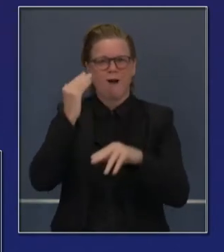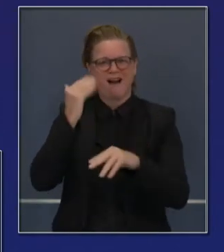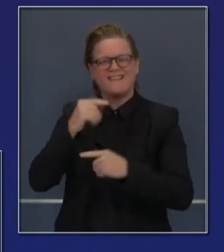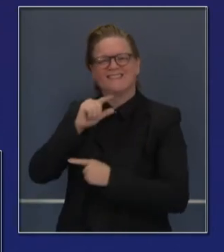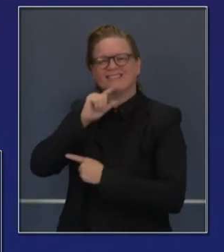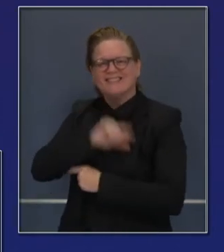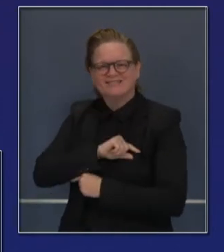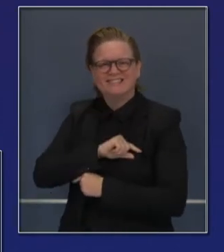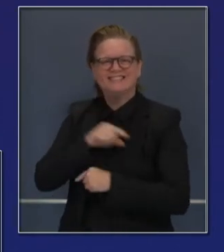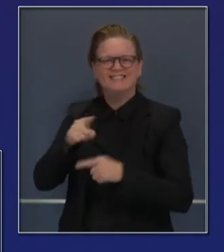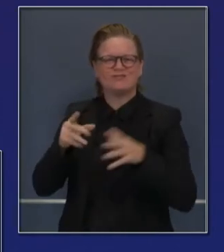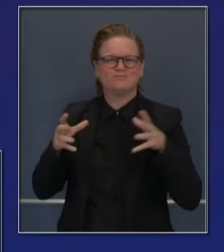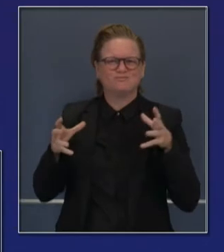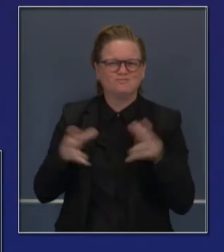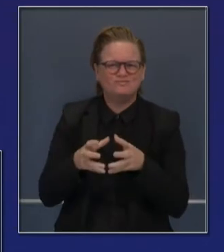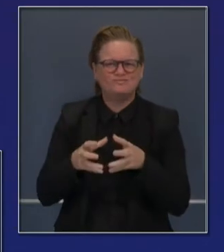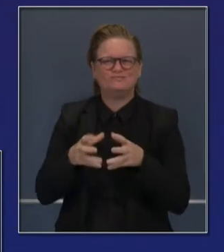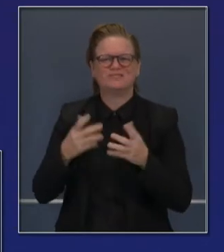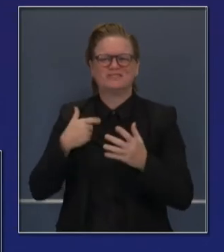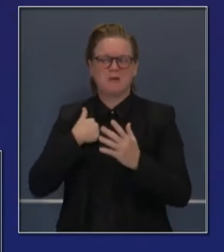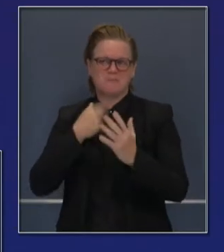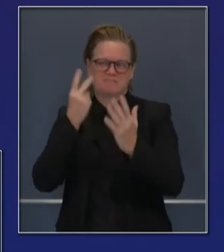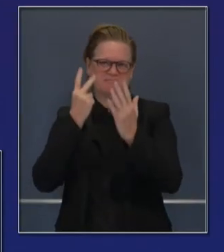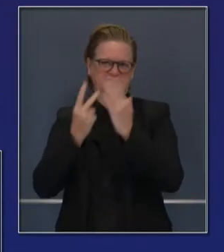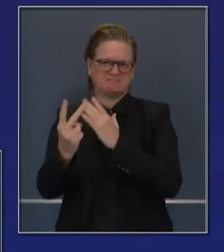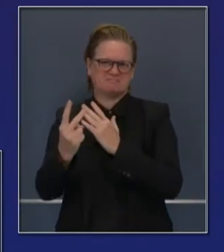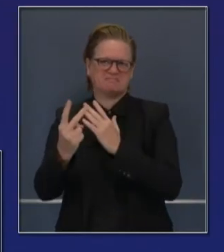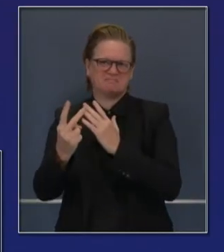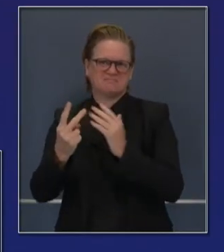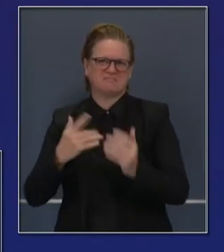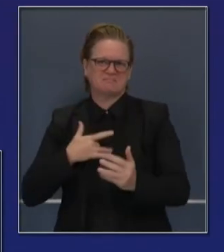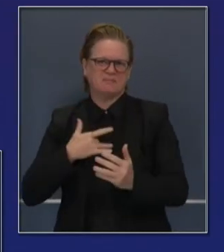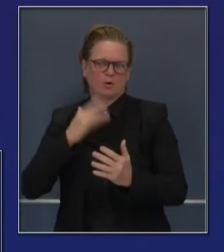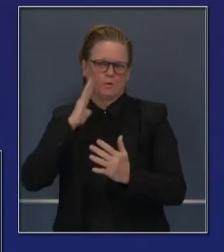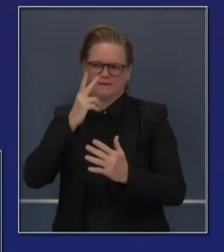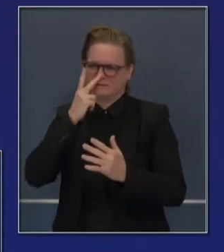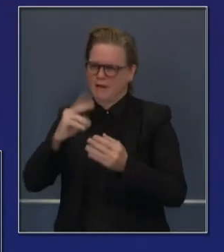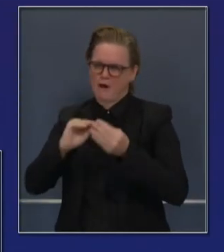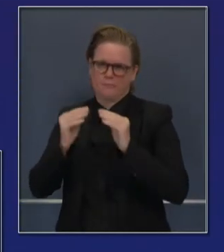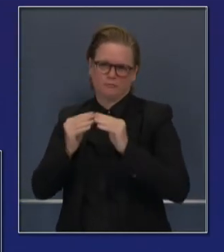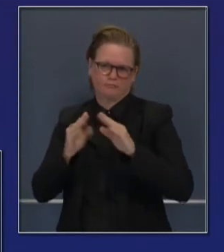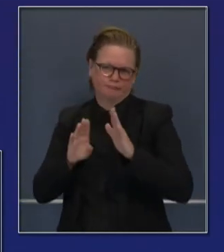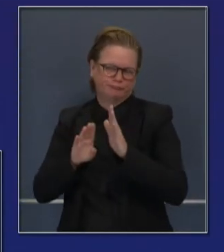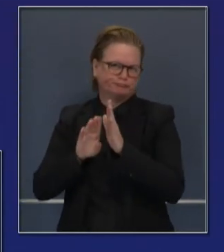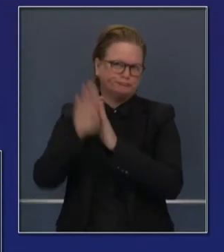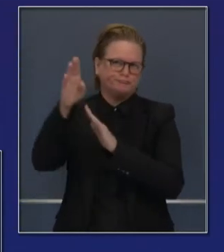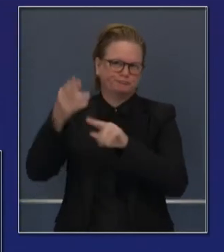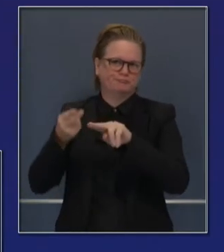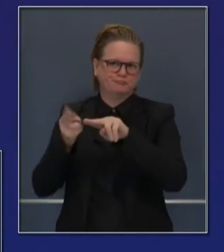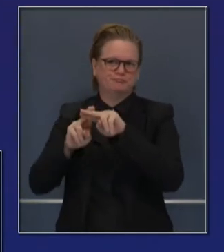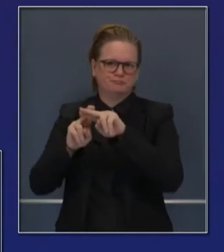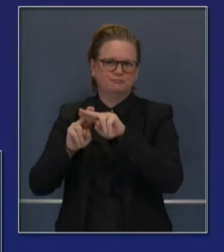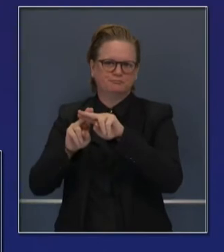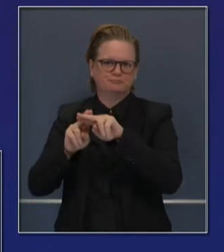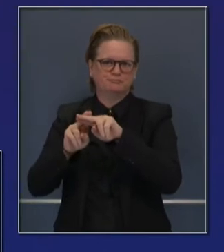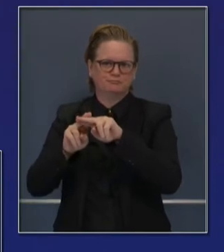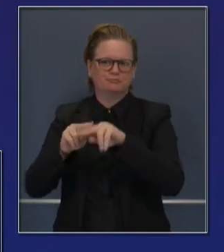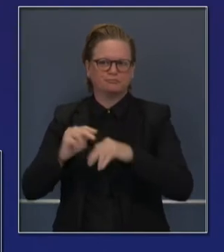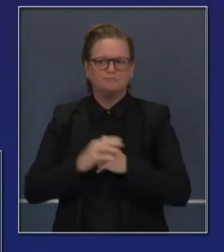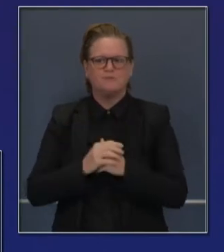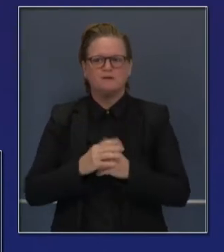educate people against those activities and gatherings, that we will see an increase in